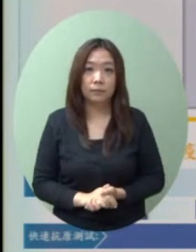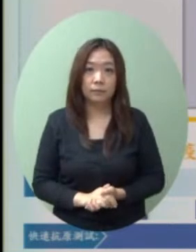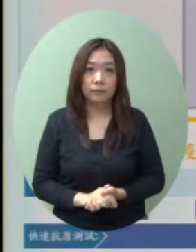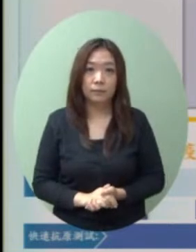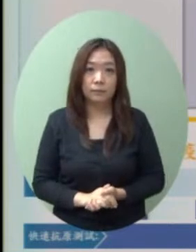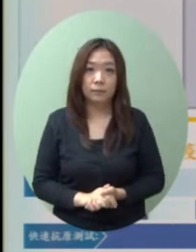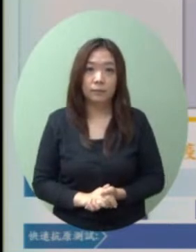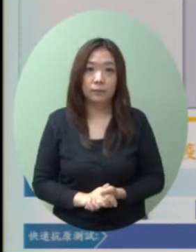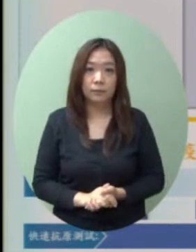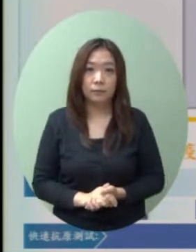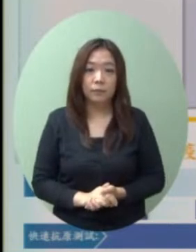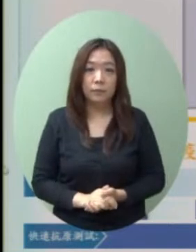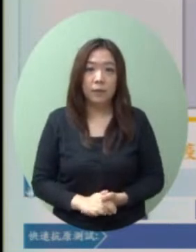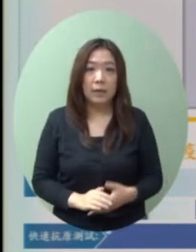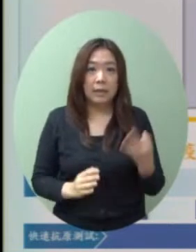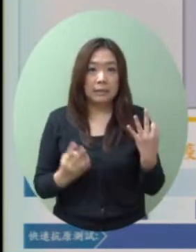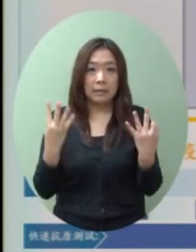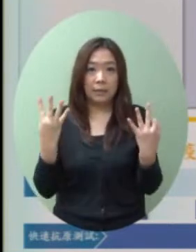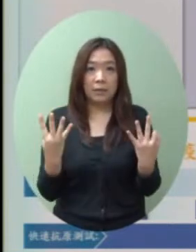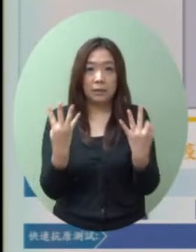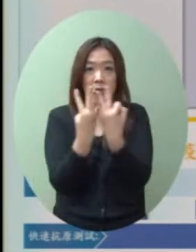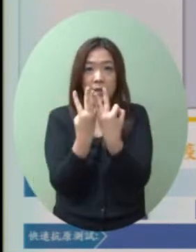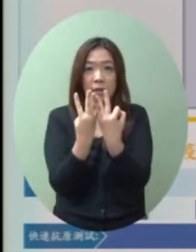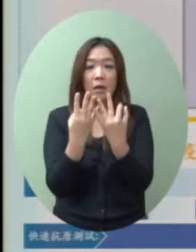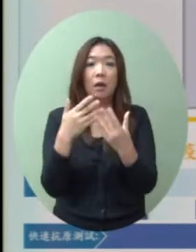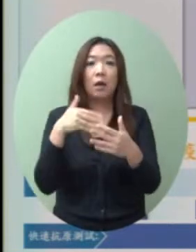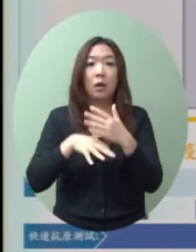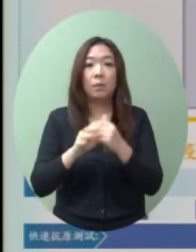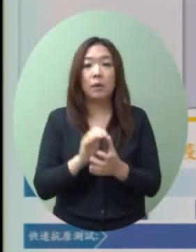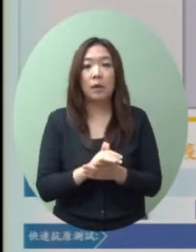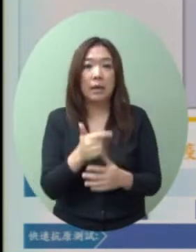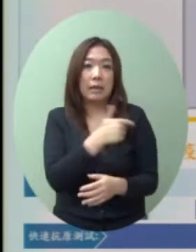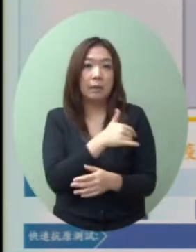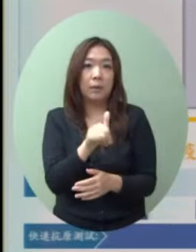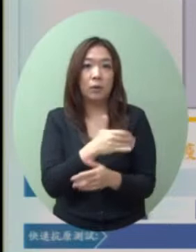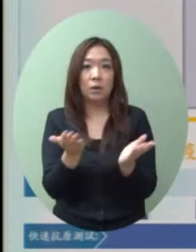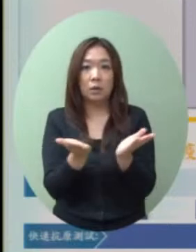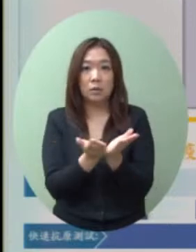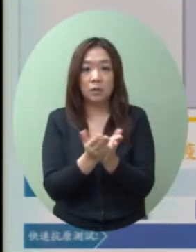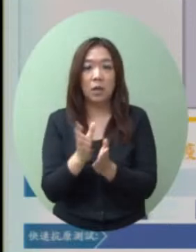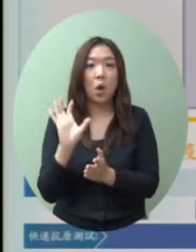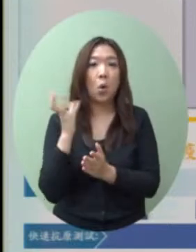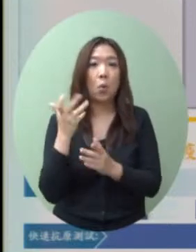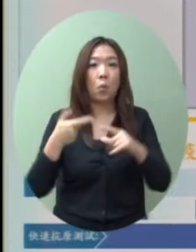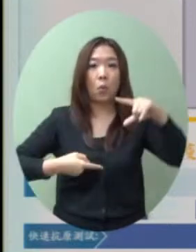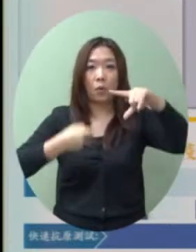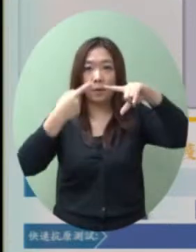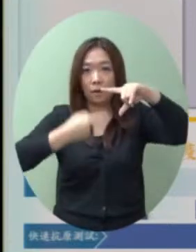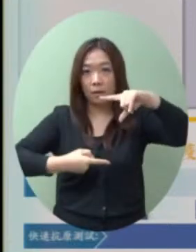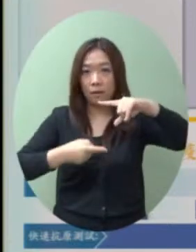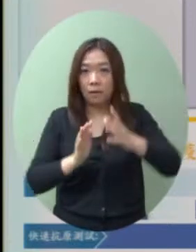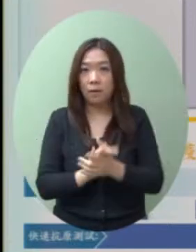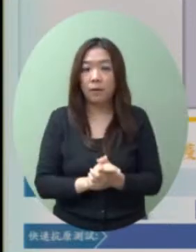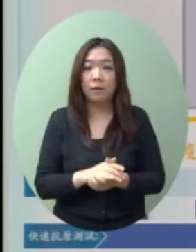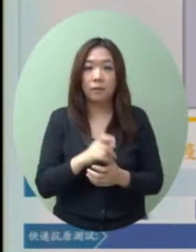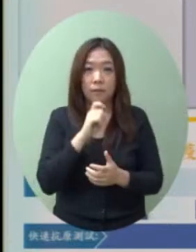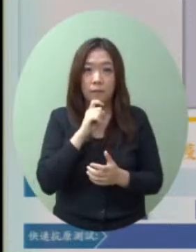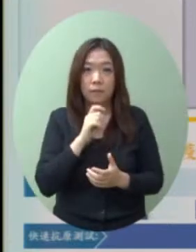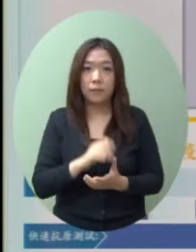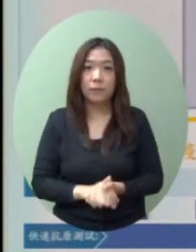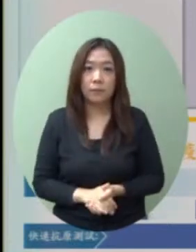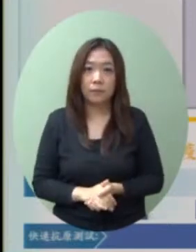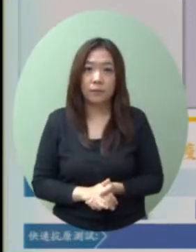nights over medical surveillance, either at home or other places, until 9 o'clock on the 7th